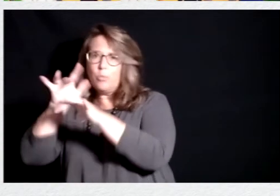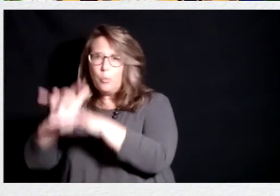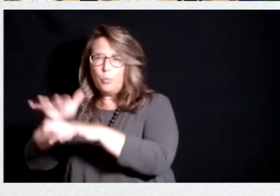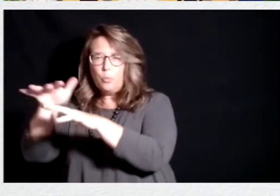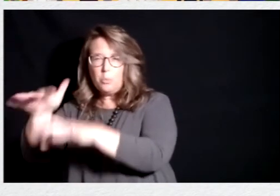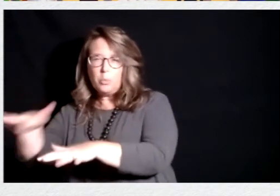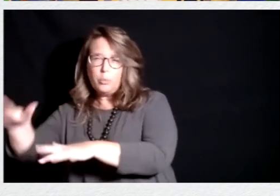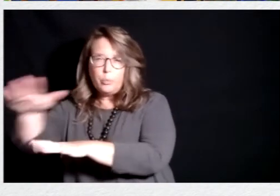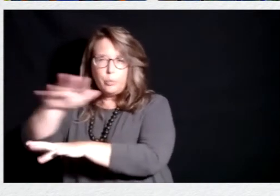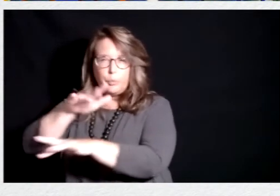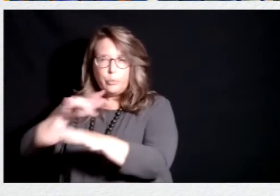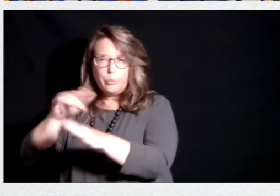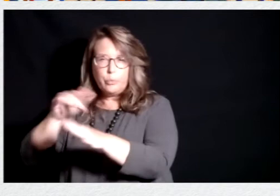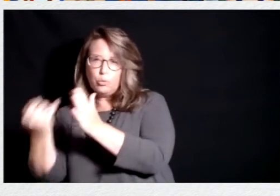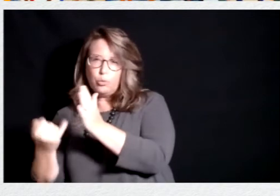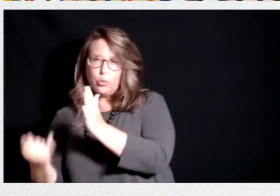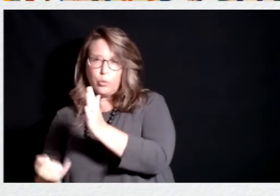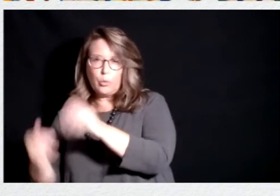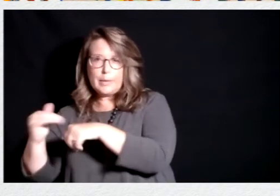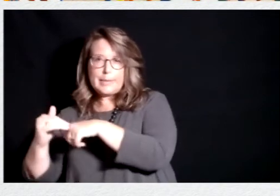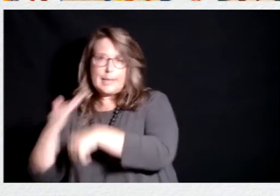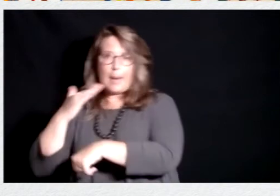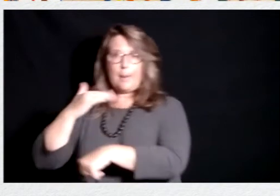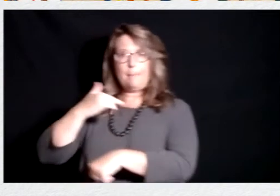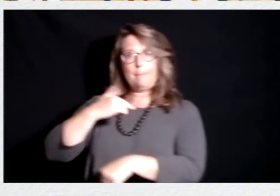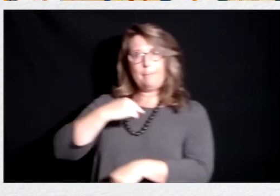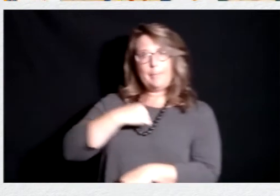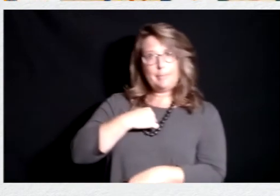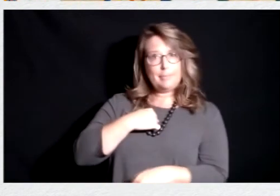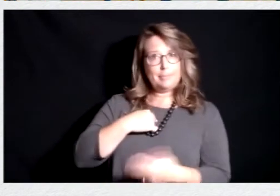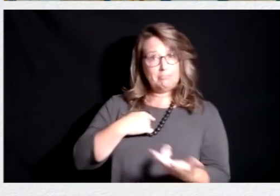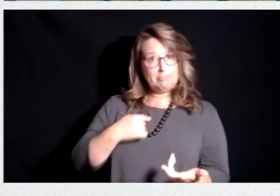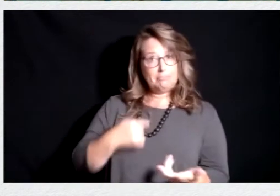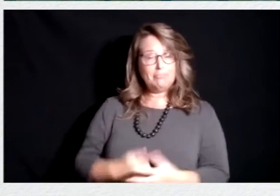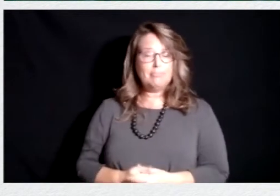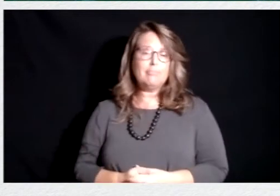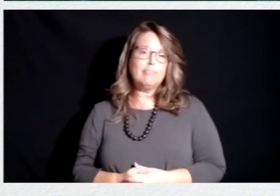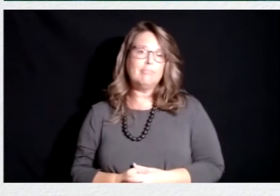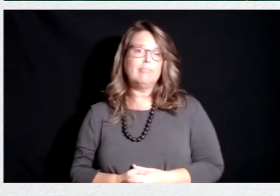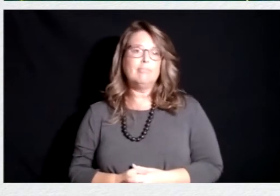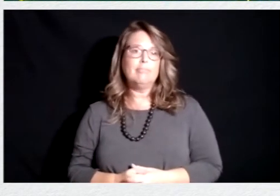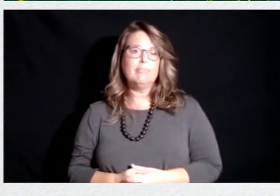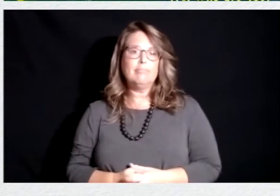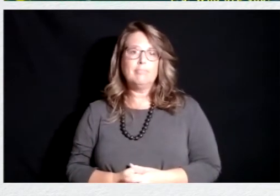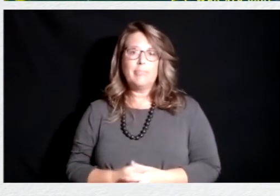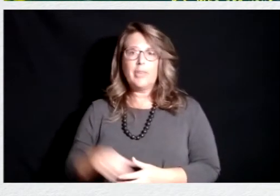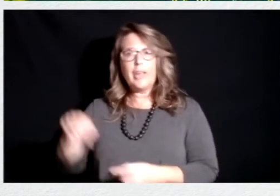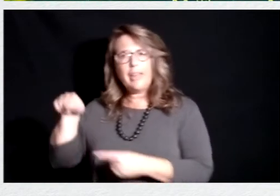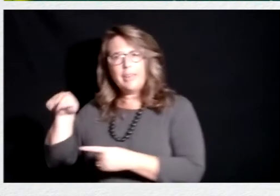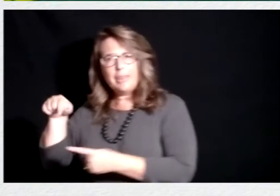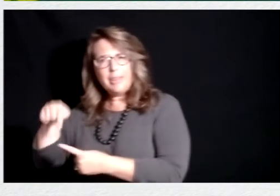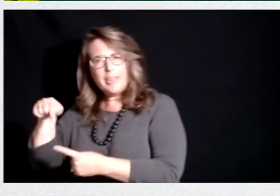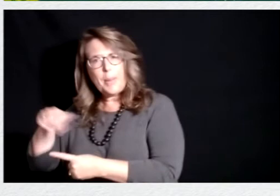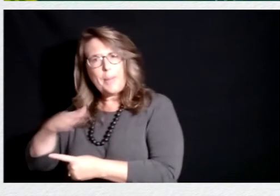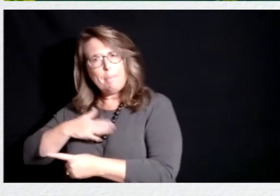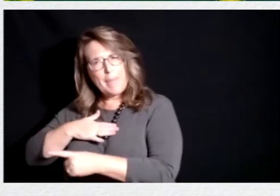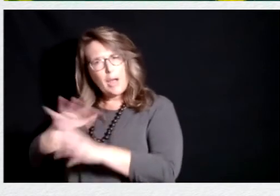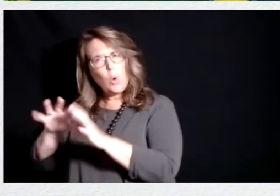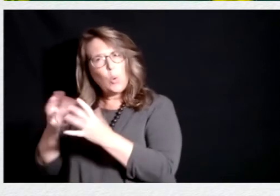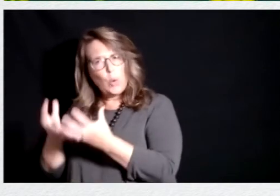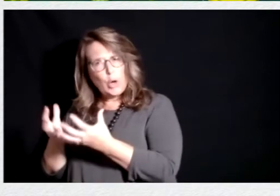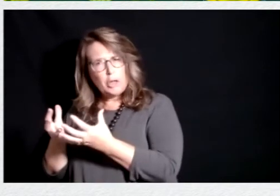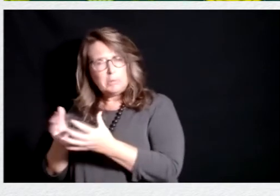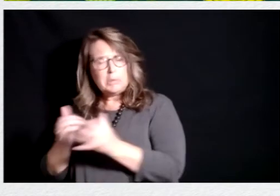Un niño lo regresó con colores del océano. This is my world. Same, same,